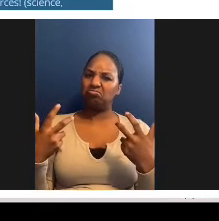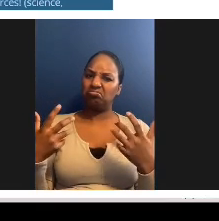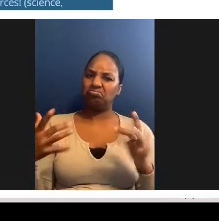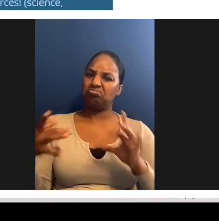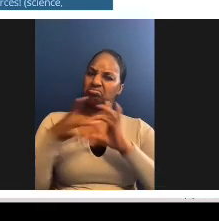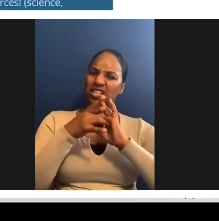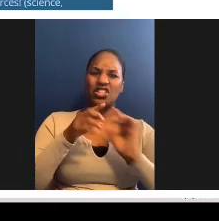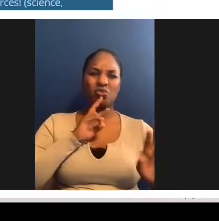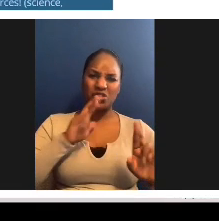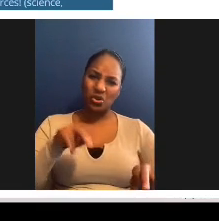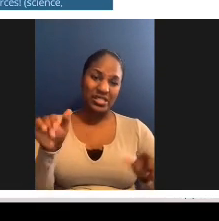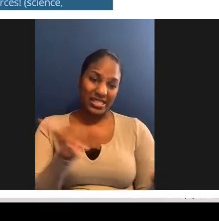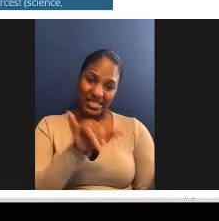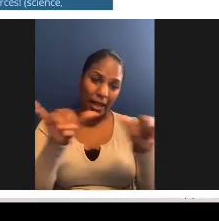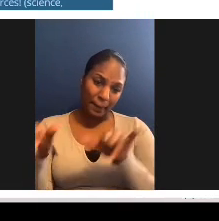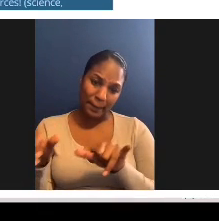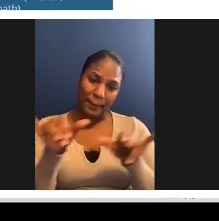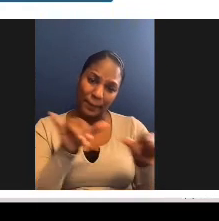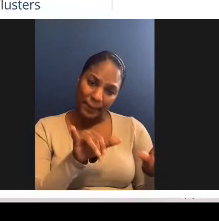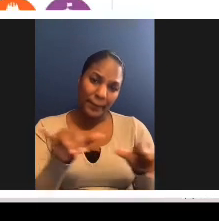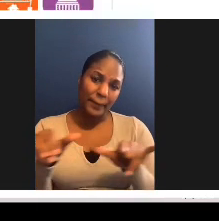the same.